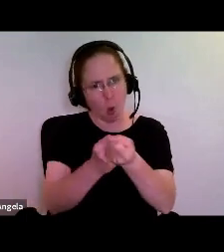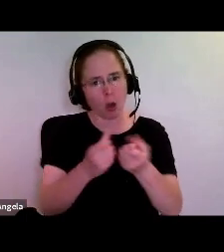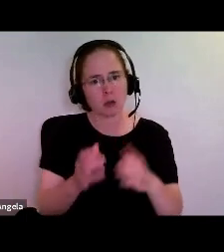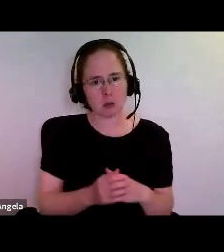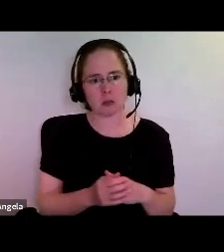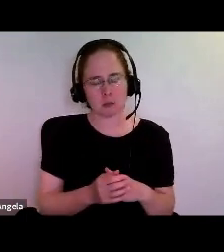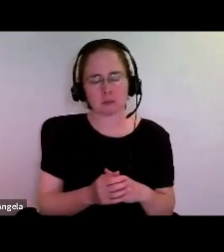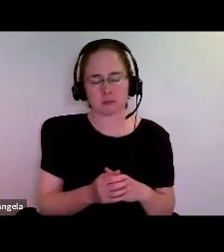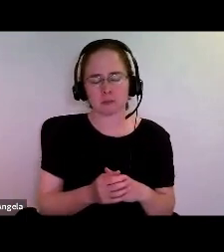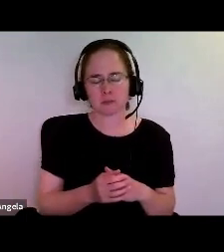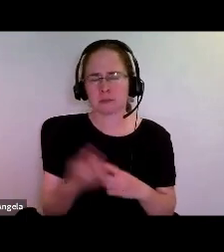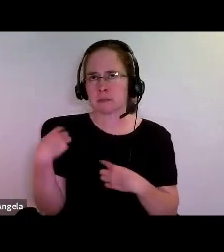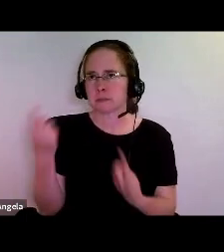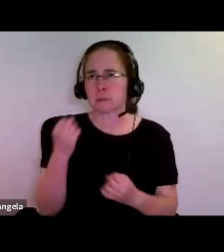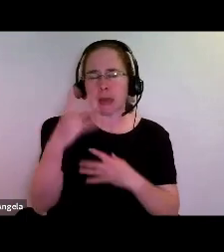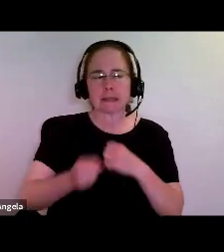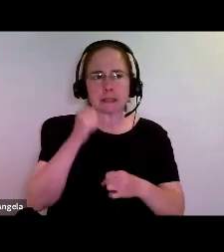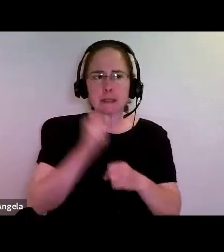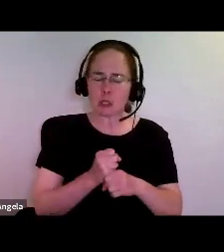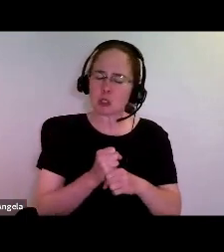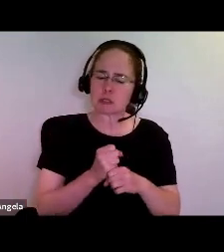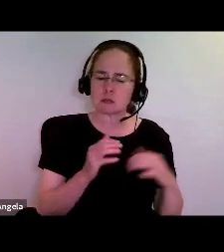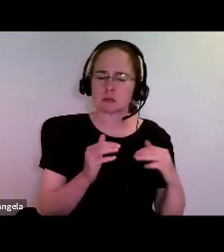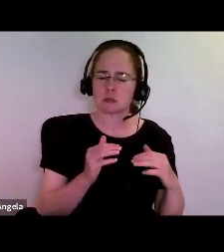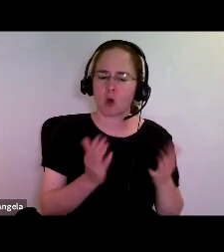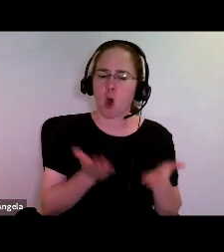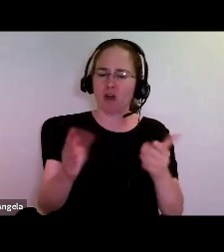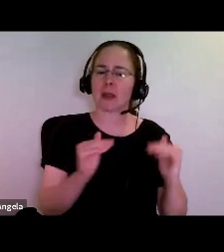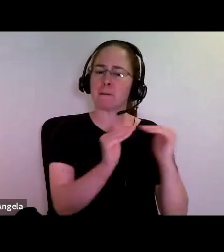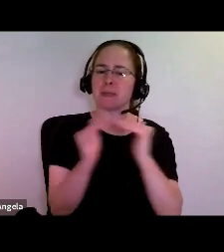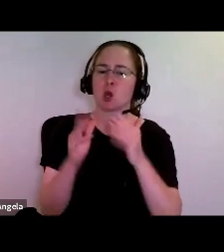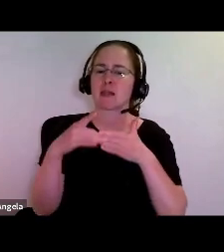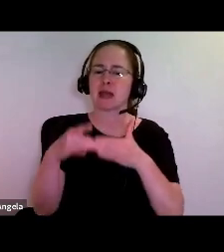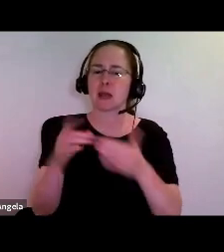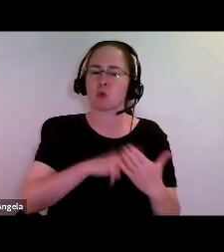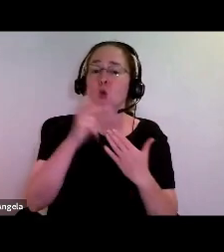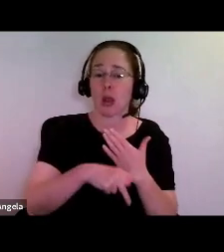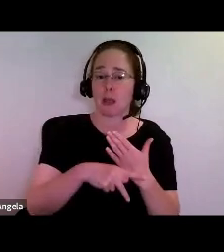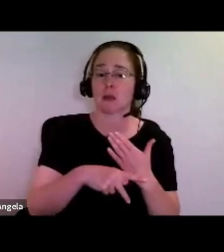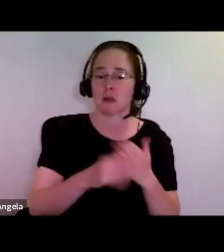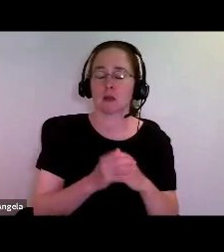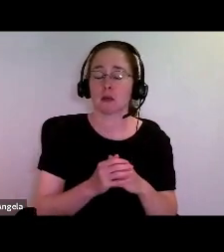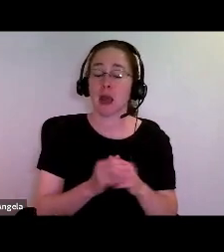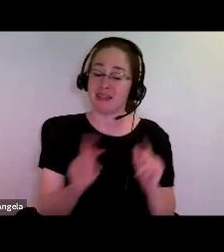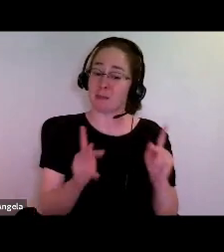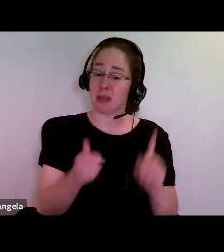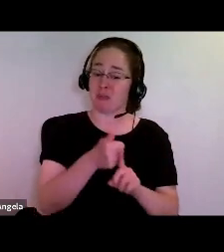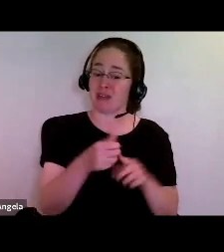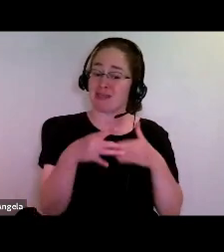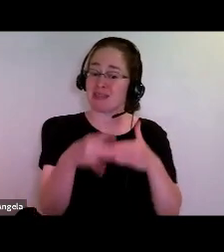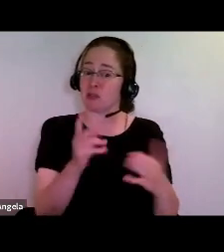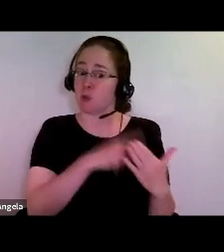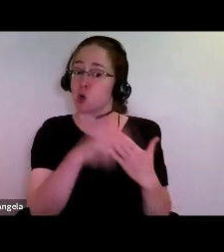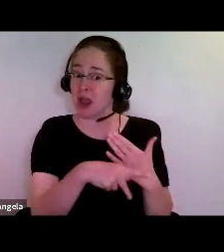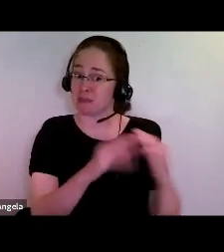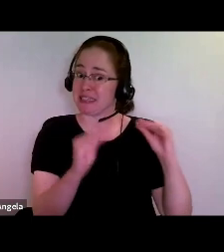we've learned through years of doing peer-led programming in communities is that the people who lead the programs,